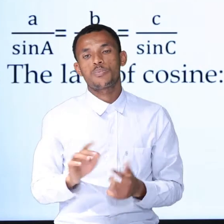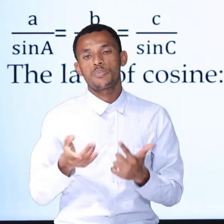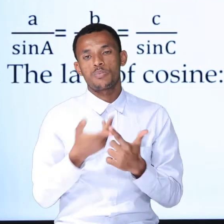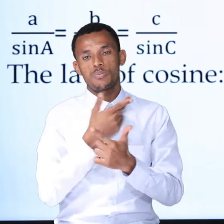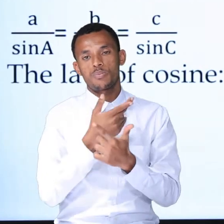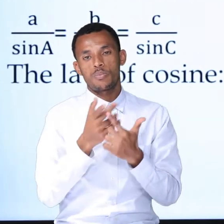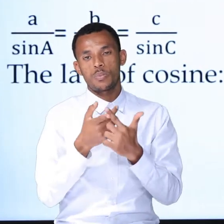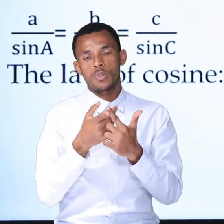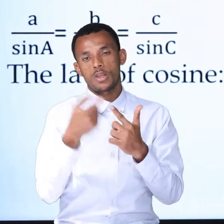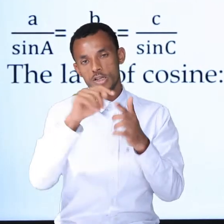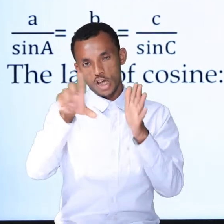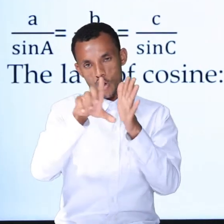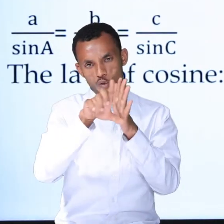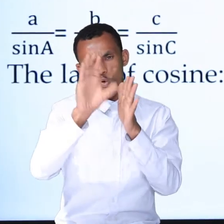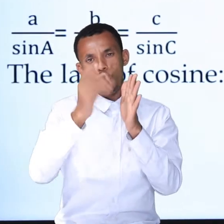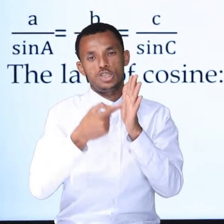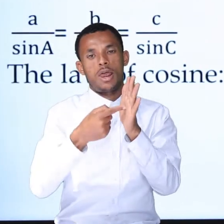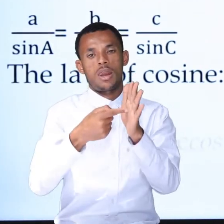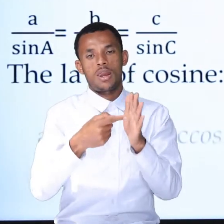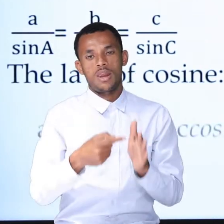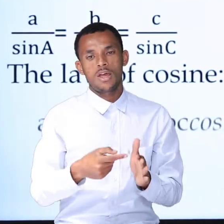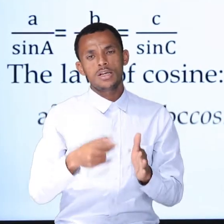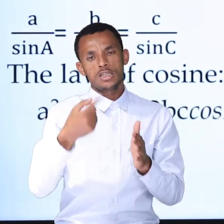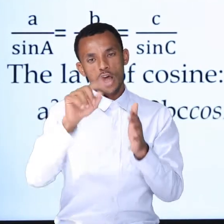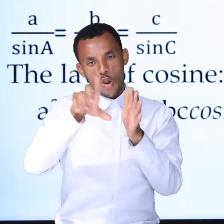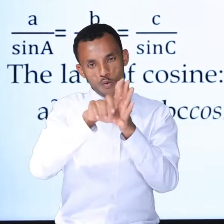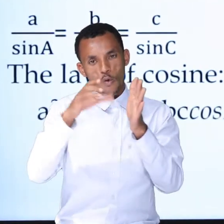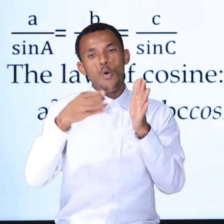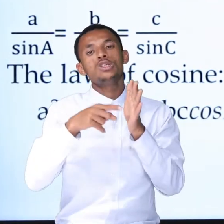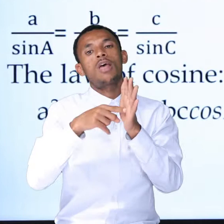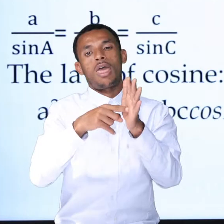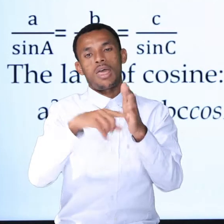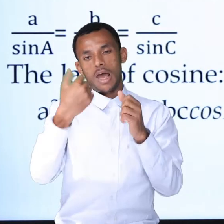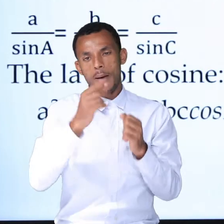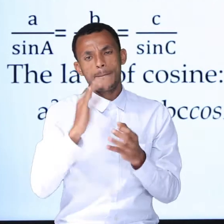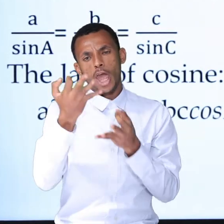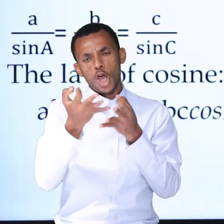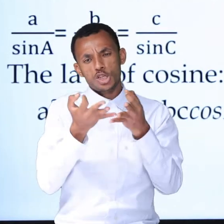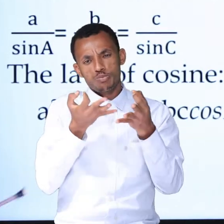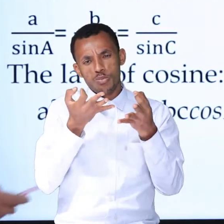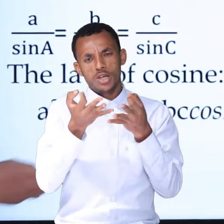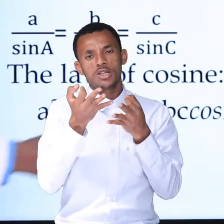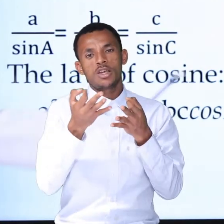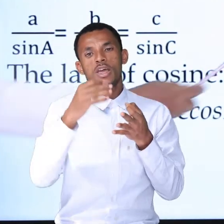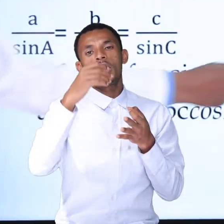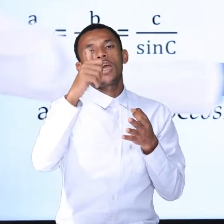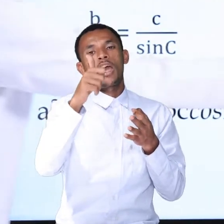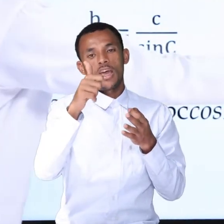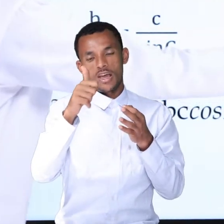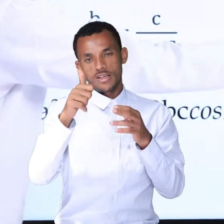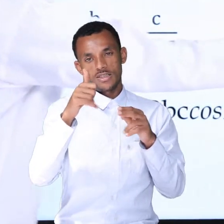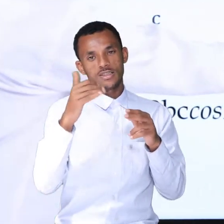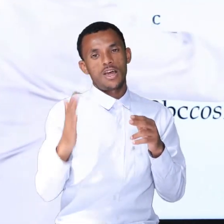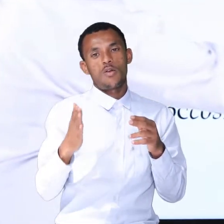Second, the law of cosine. The law of cosine can be expressed as any side of the